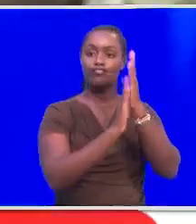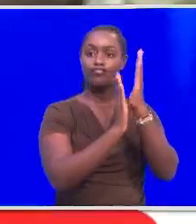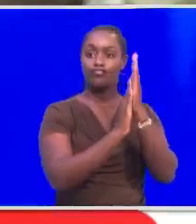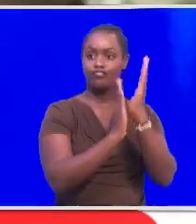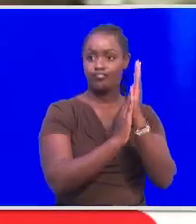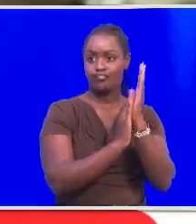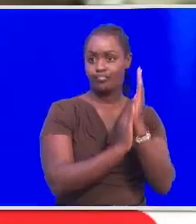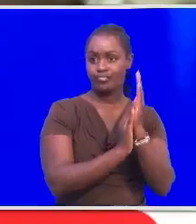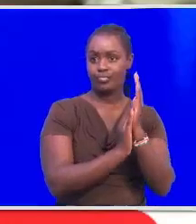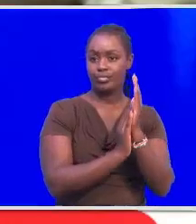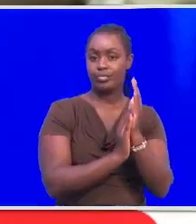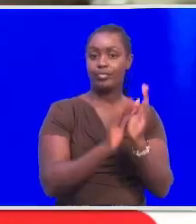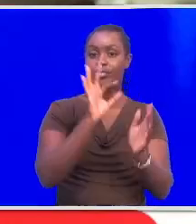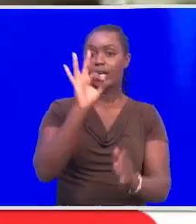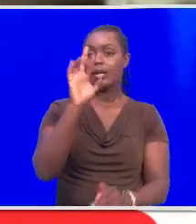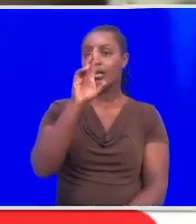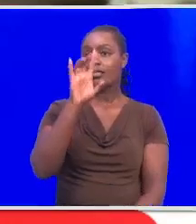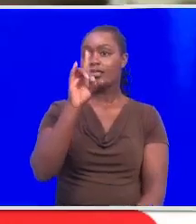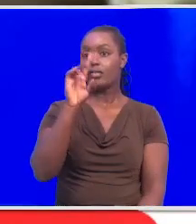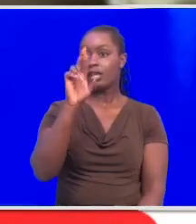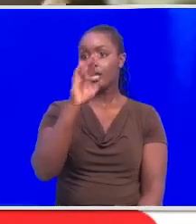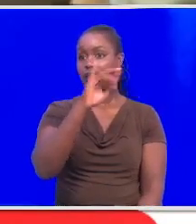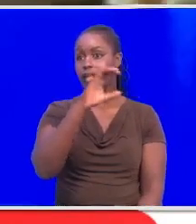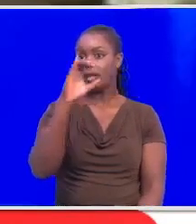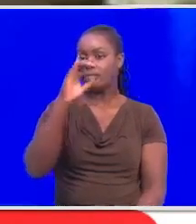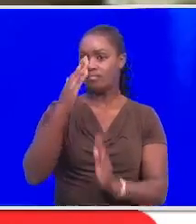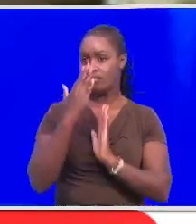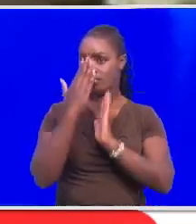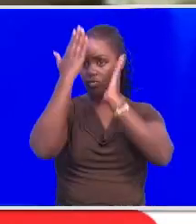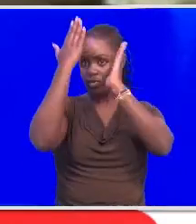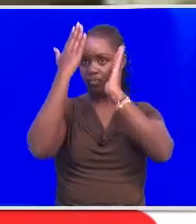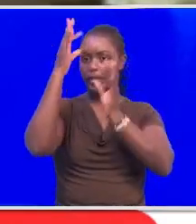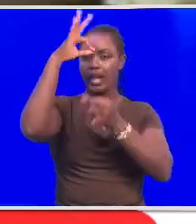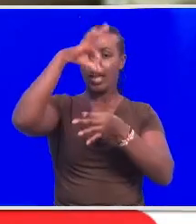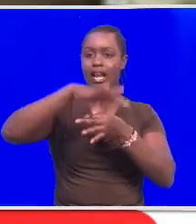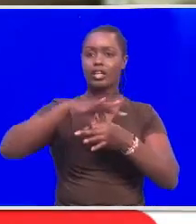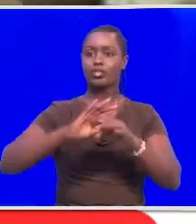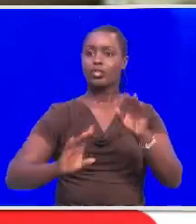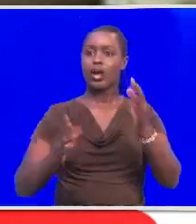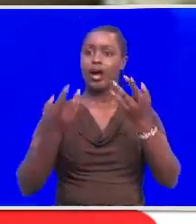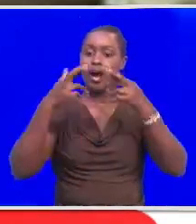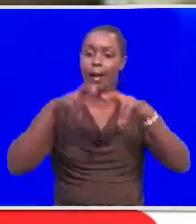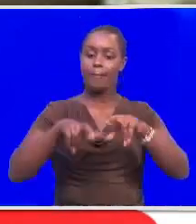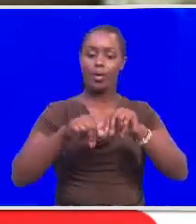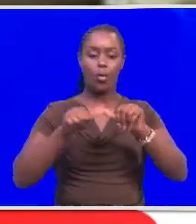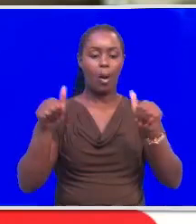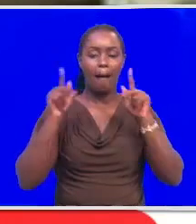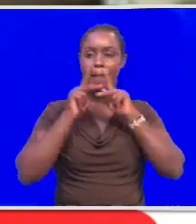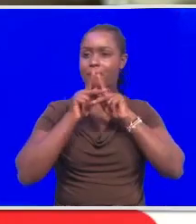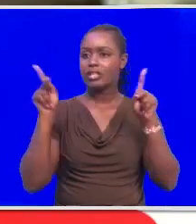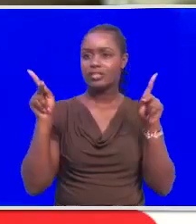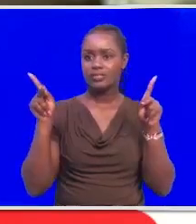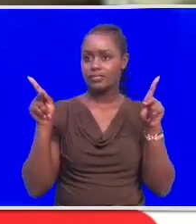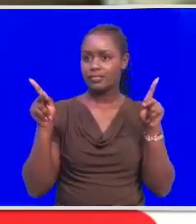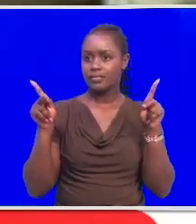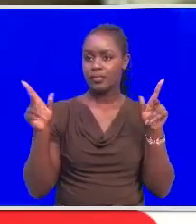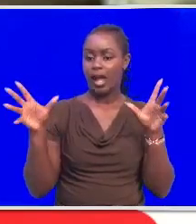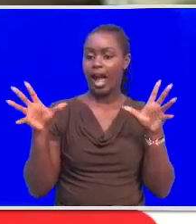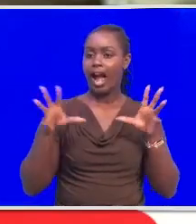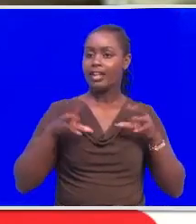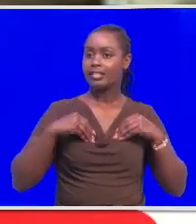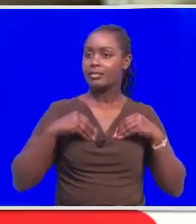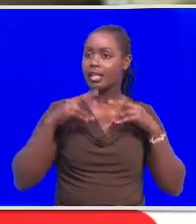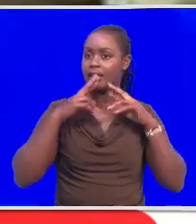Archbishop Frederick Wang'ombe. Uchaguzi uliofanyika wa amani, akakubali matokeo.